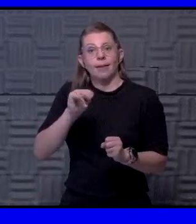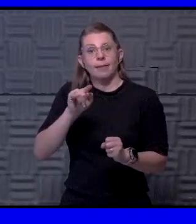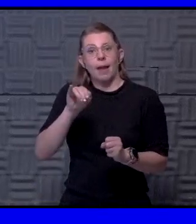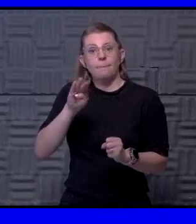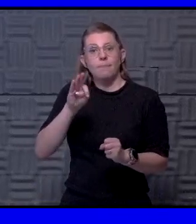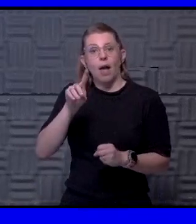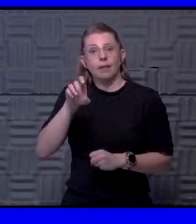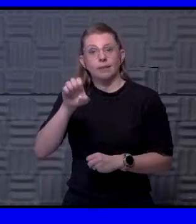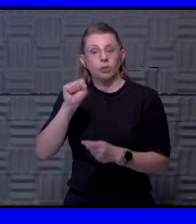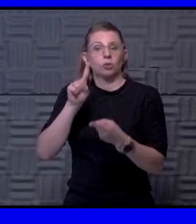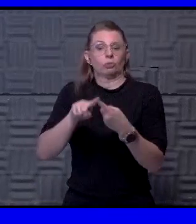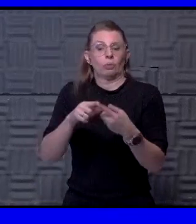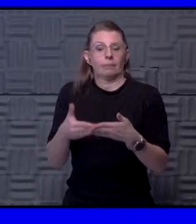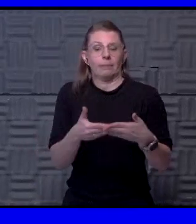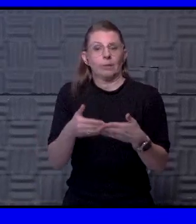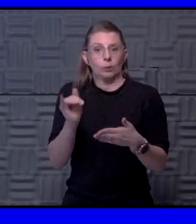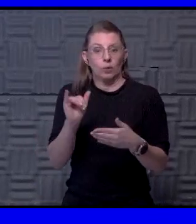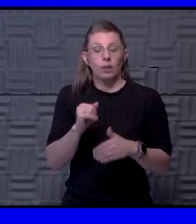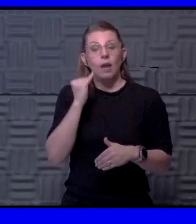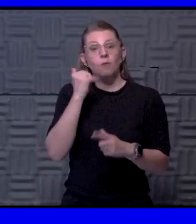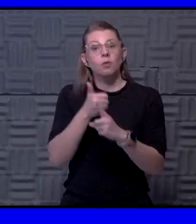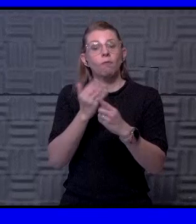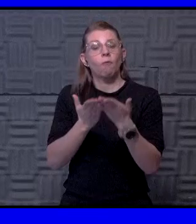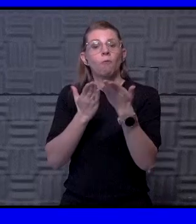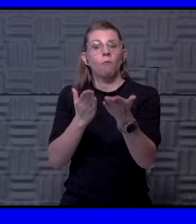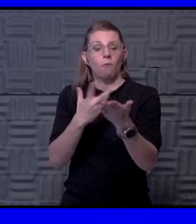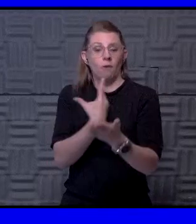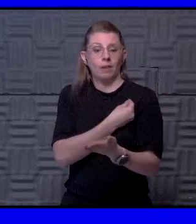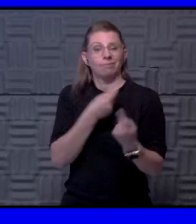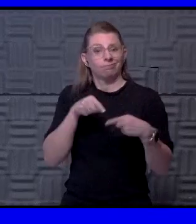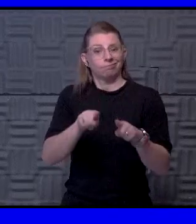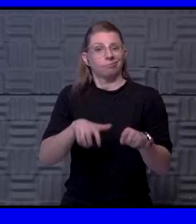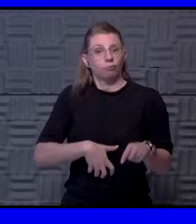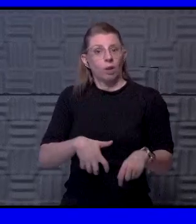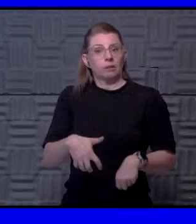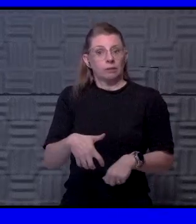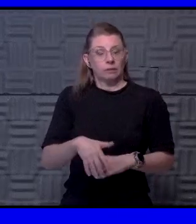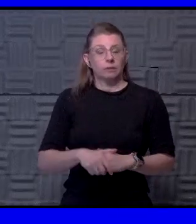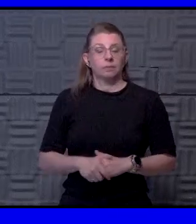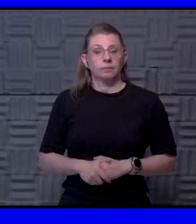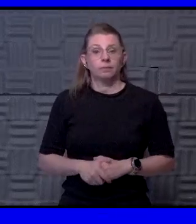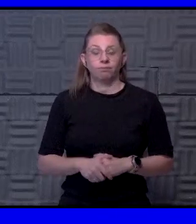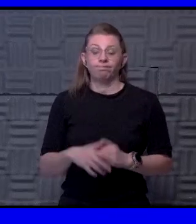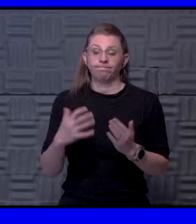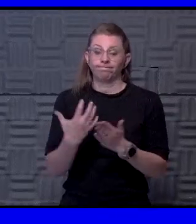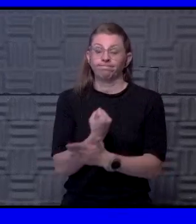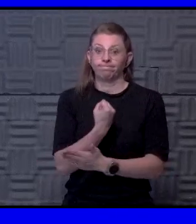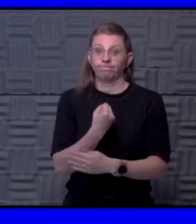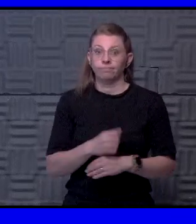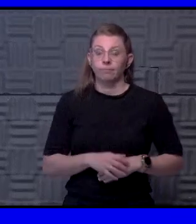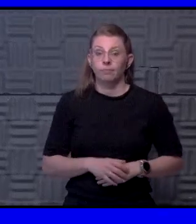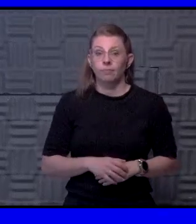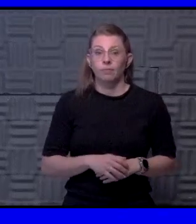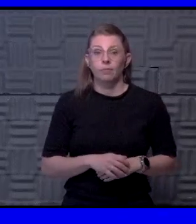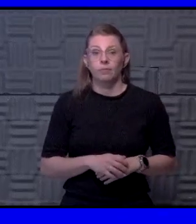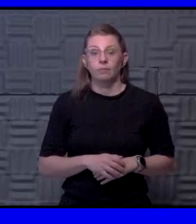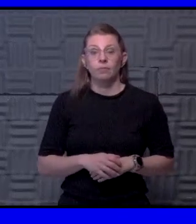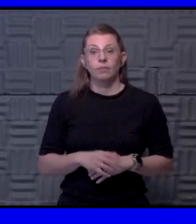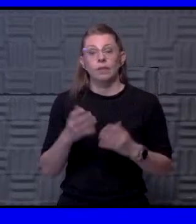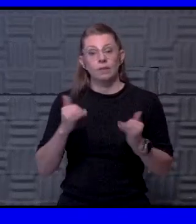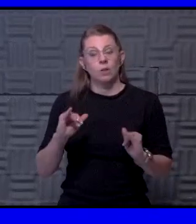as well. So I think if you are offered the vaccine during pregnancy, get it. We still know that